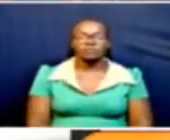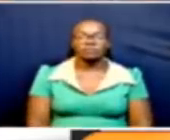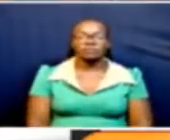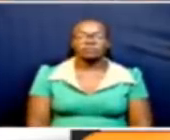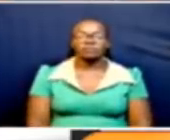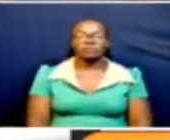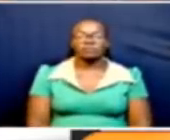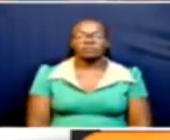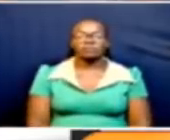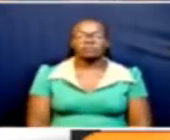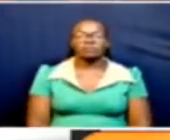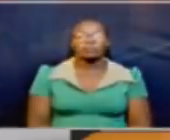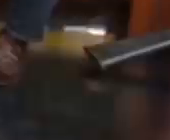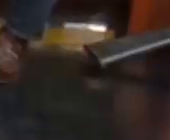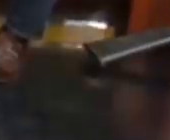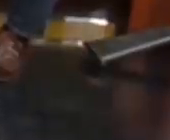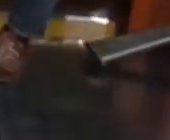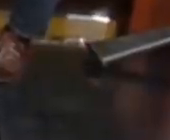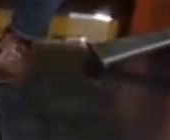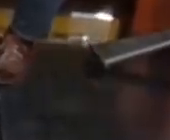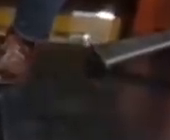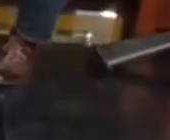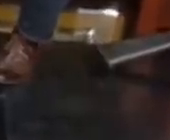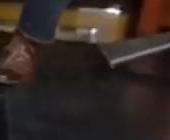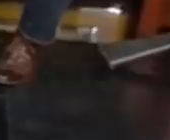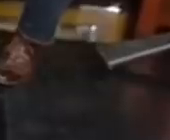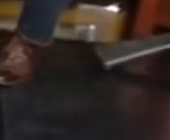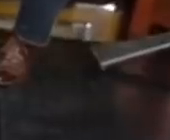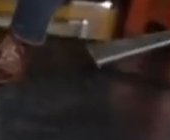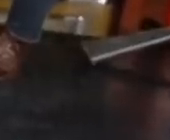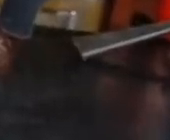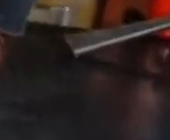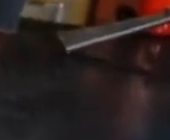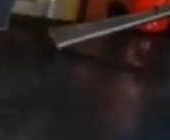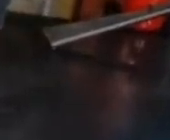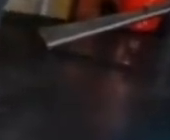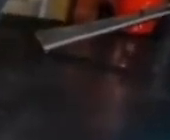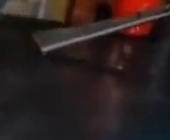without Slay Kings and Slay Queens. Moha!